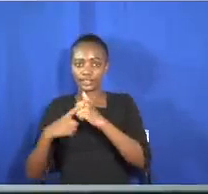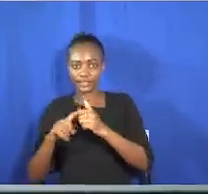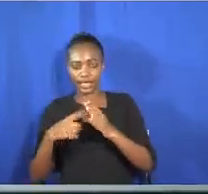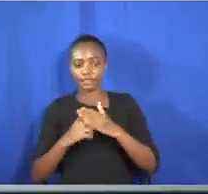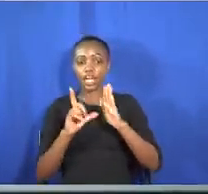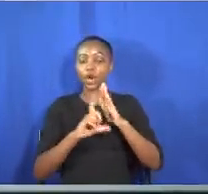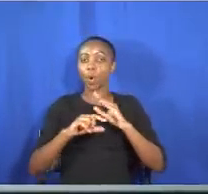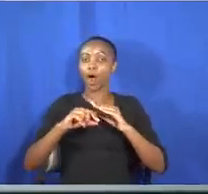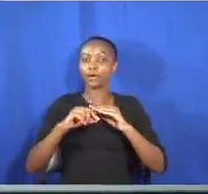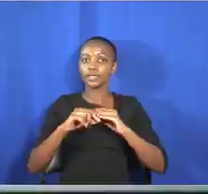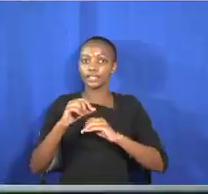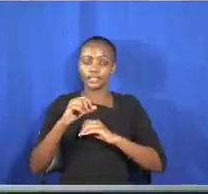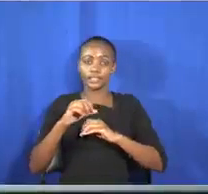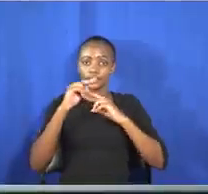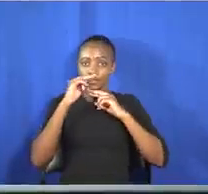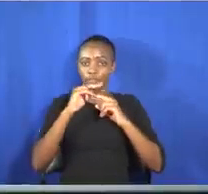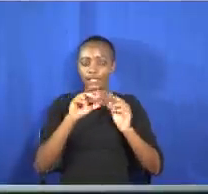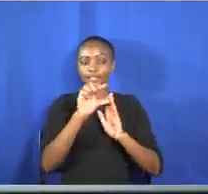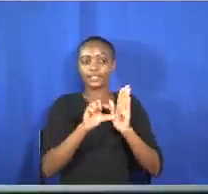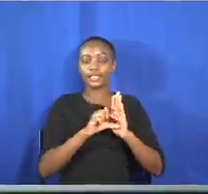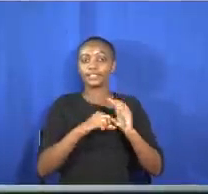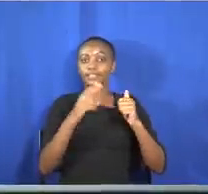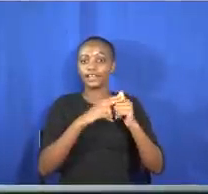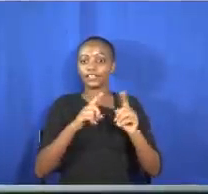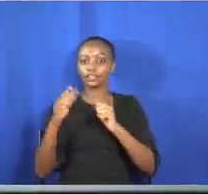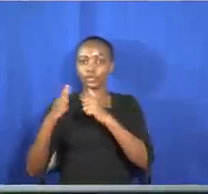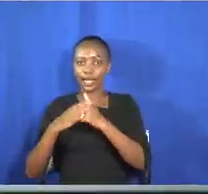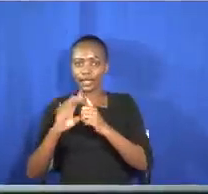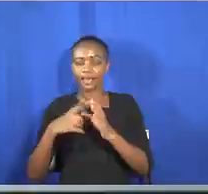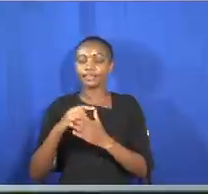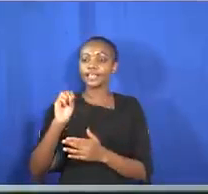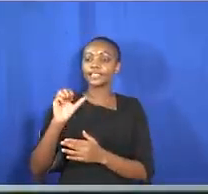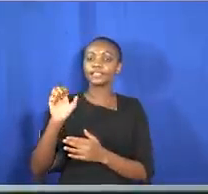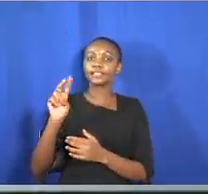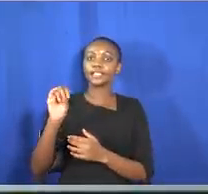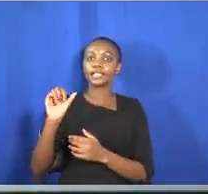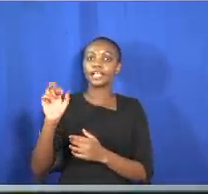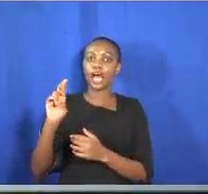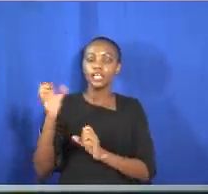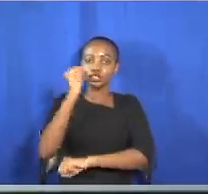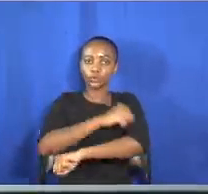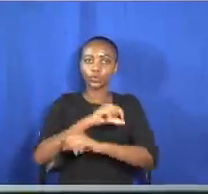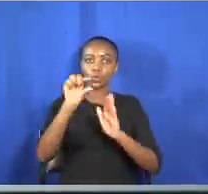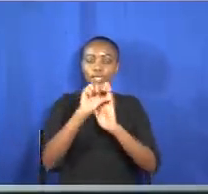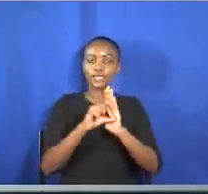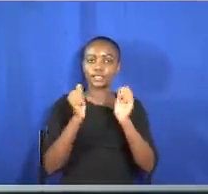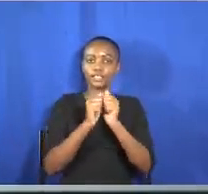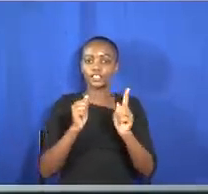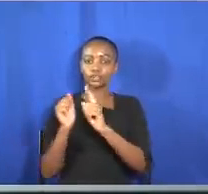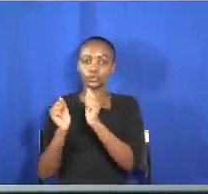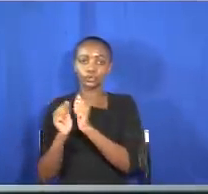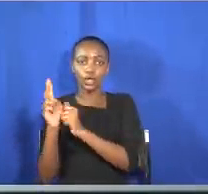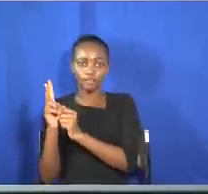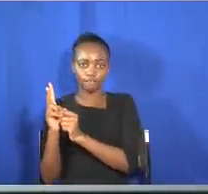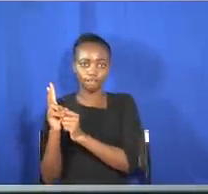6. Lower secondary, we are talking about grade 7 to grade 9. Then the senior school,